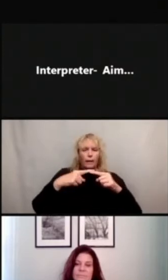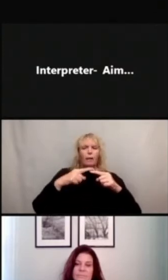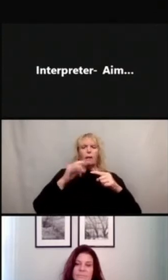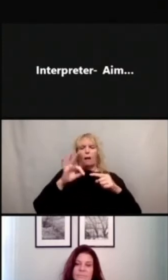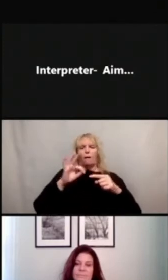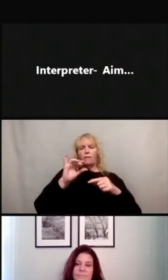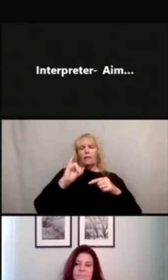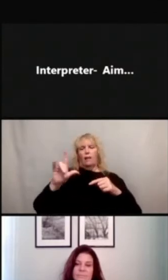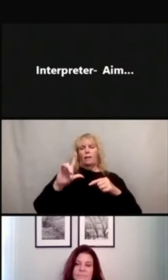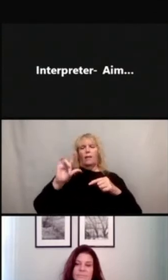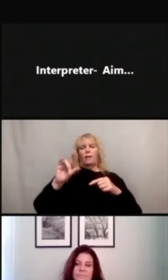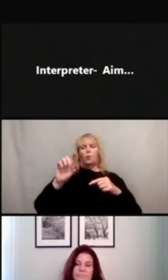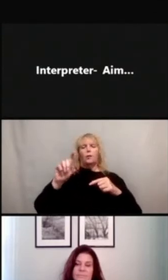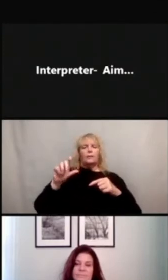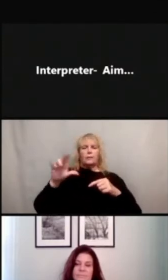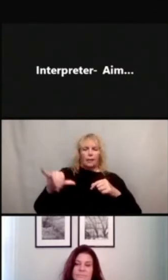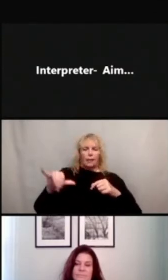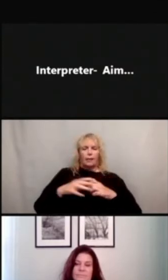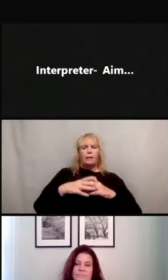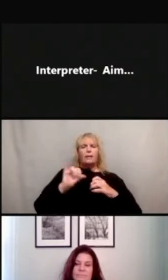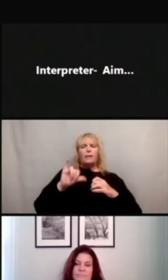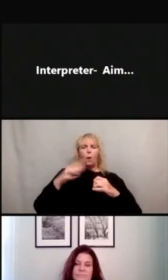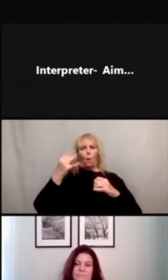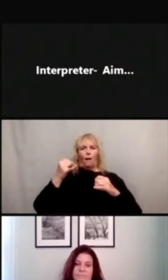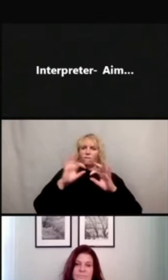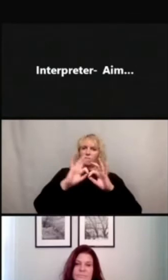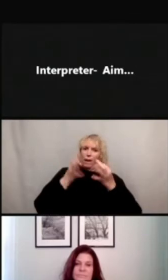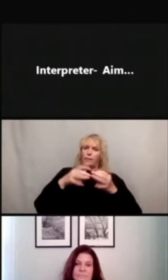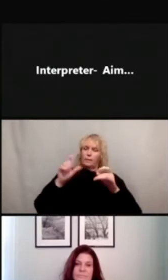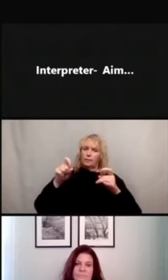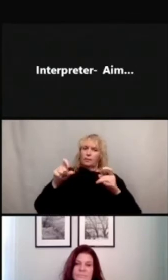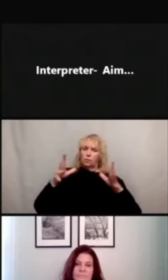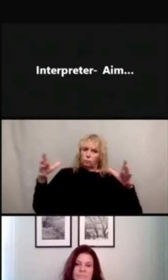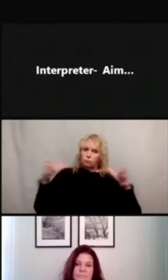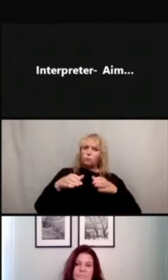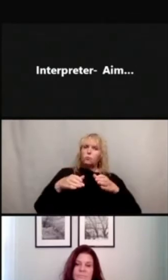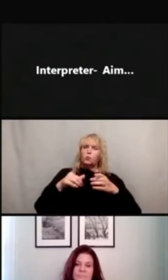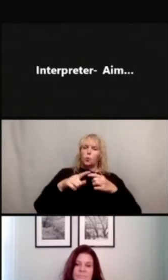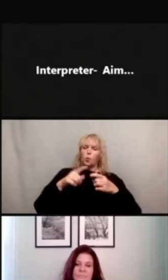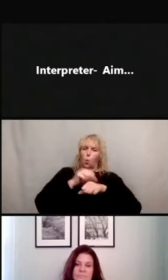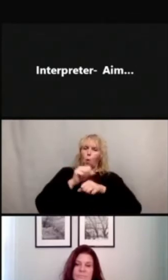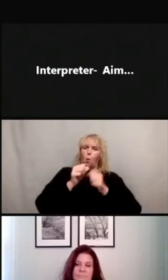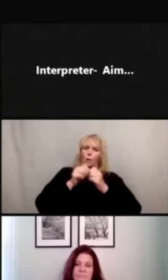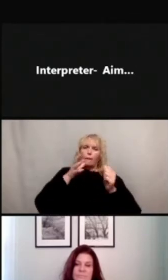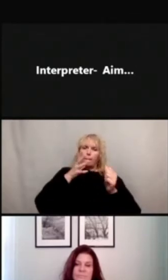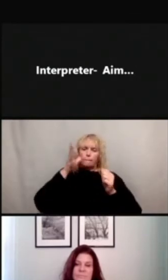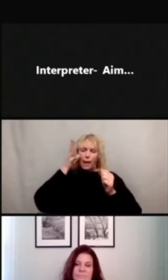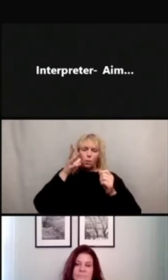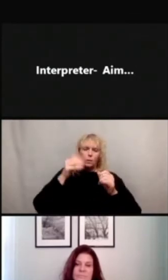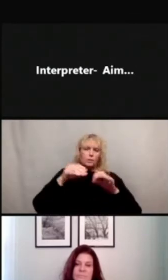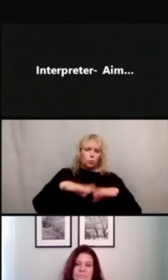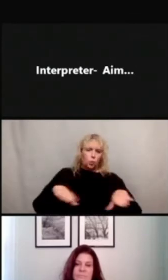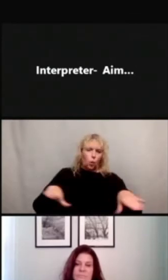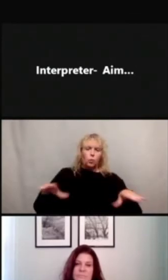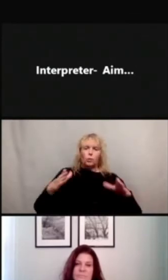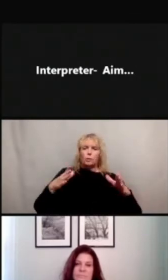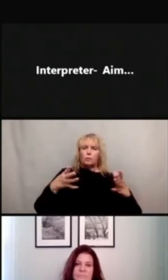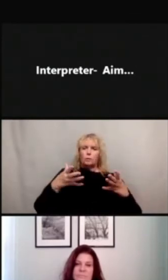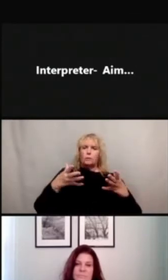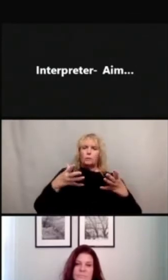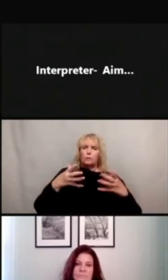organizations that focus on family literacy, which is a model that works with parents and small children in a